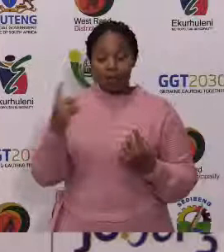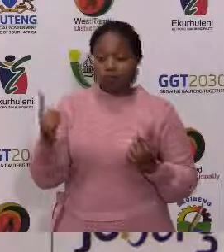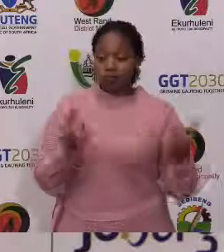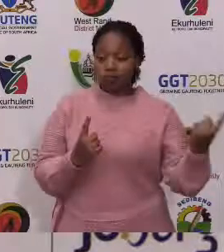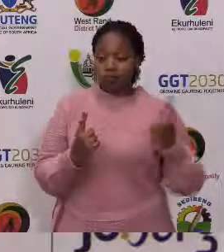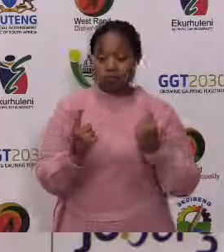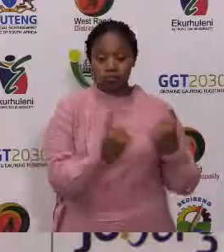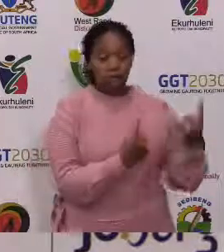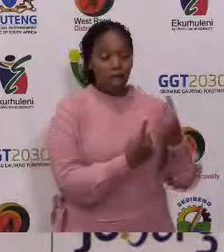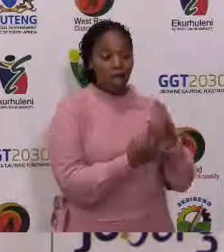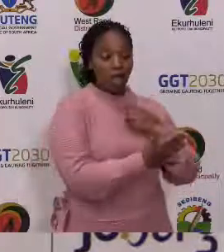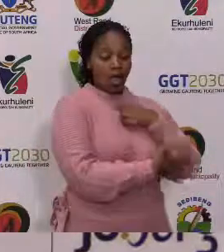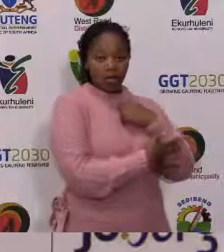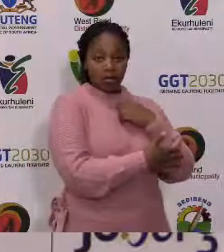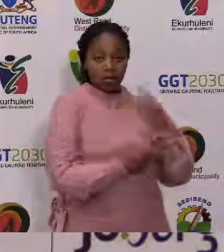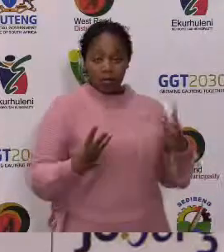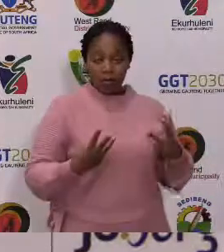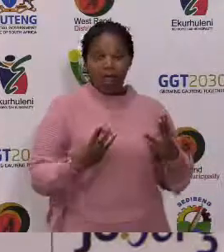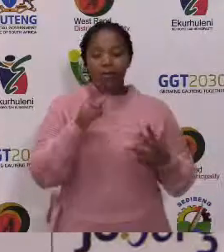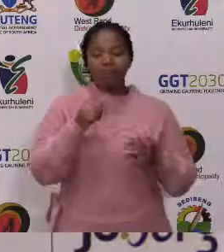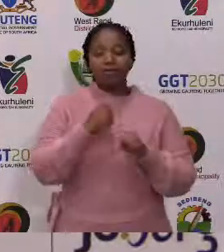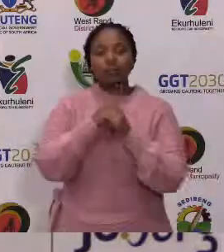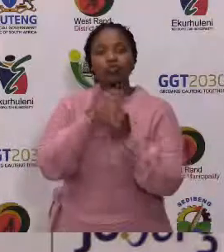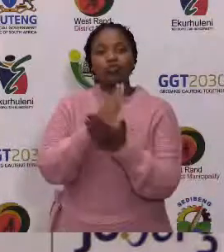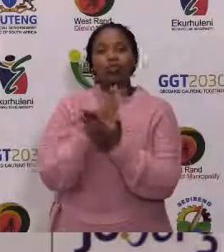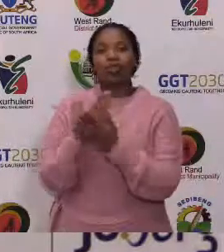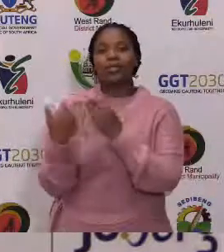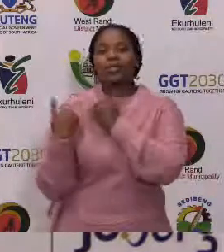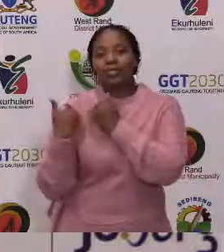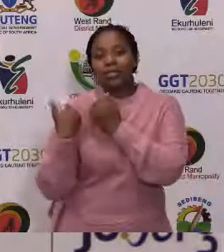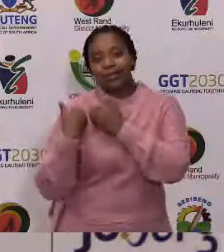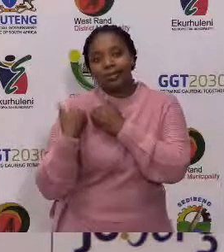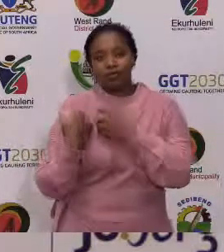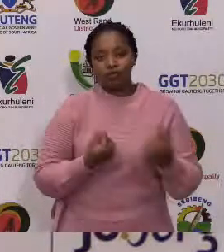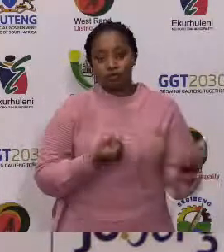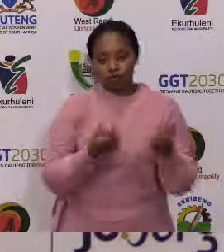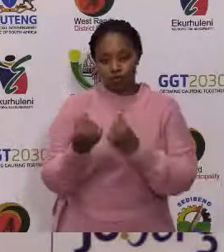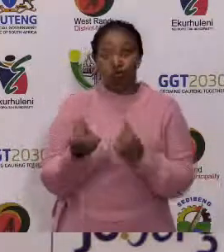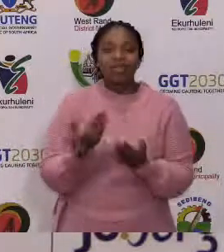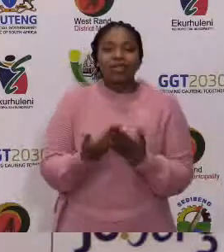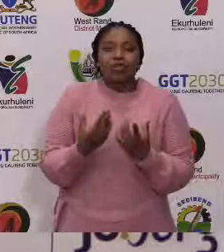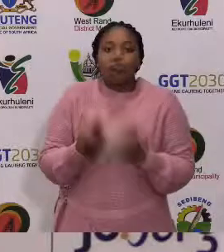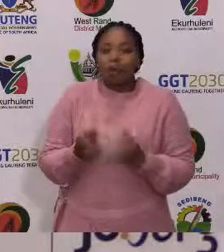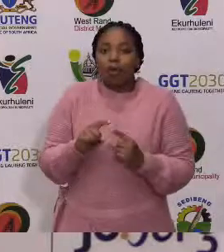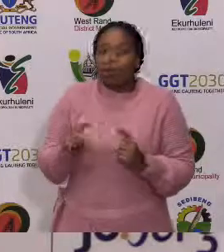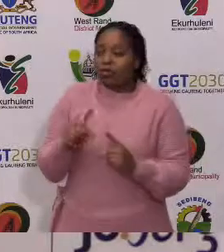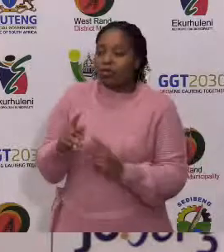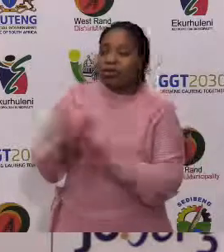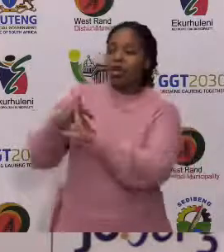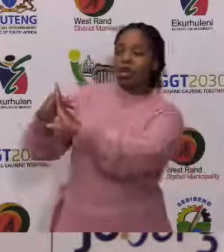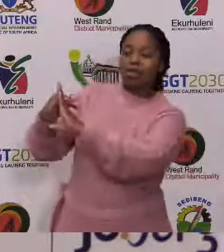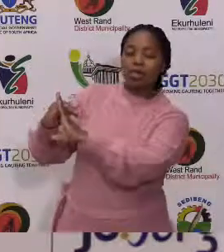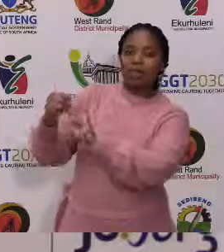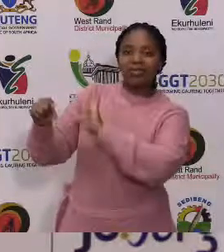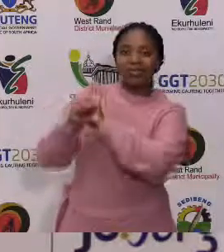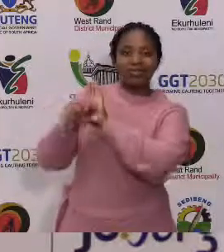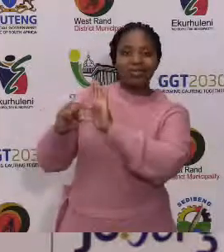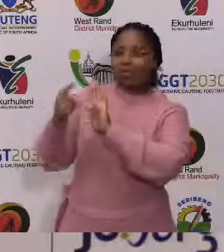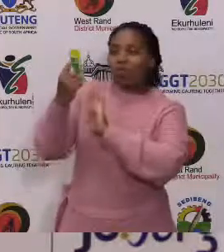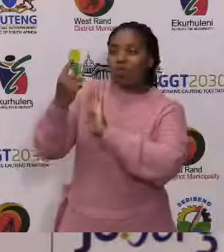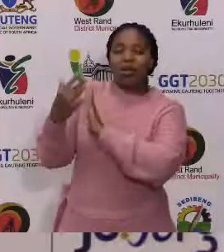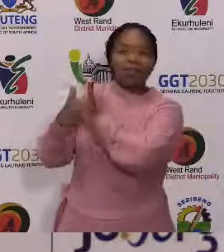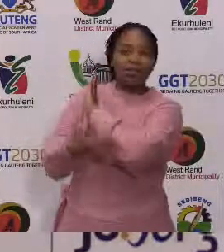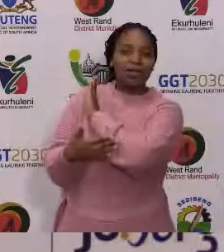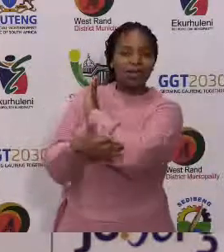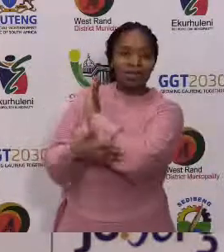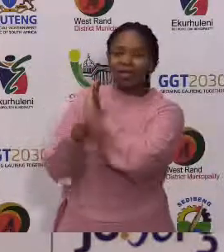be looked at, you do that comprehensively. But you can do that without stigmatizing a country, because